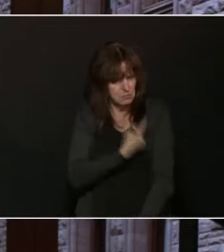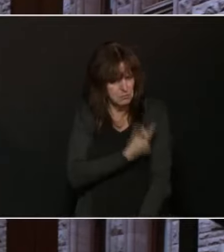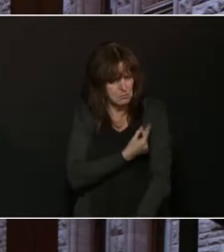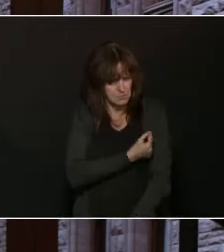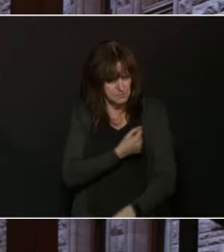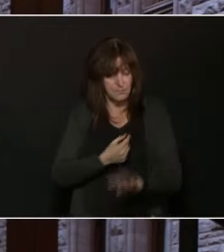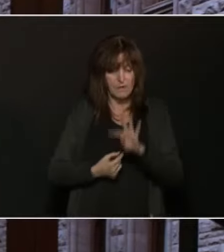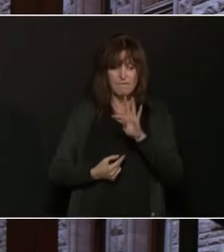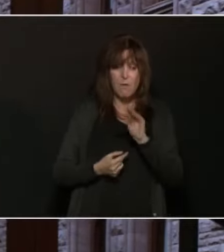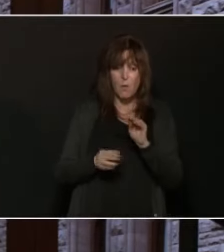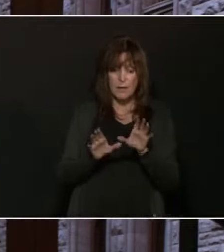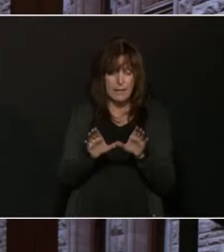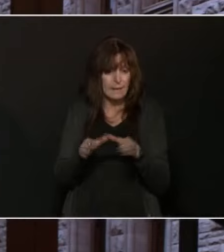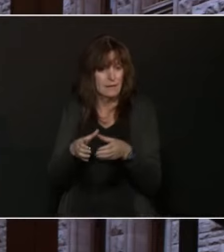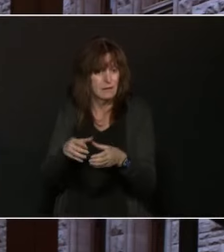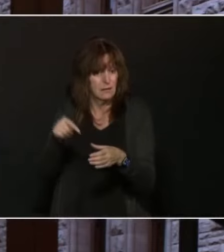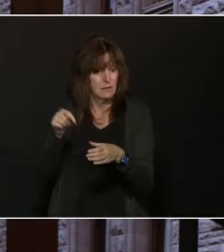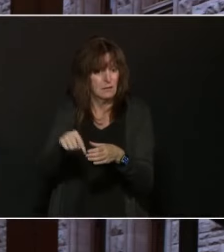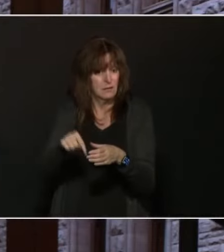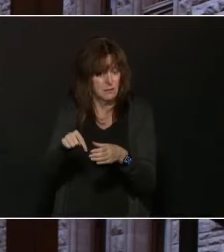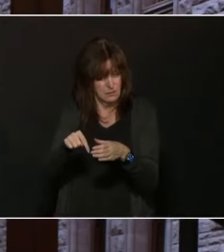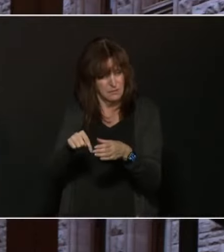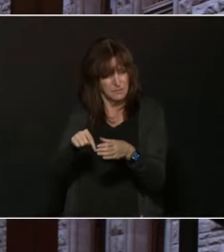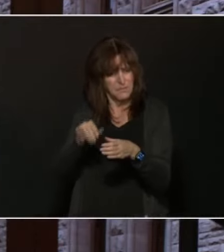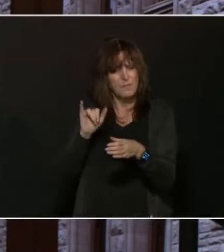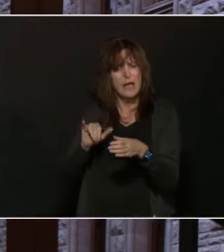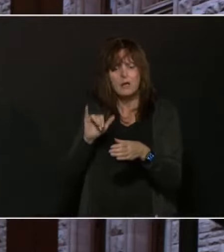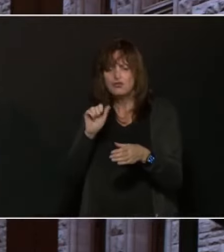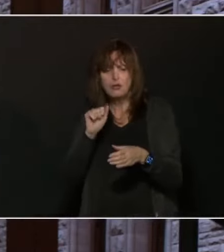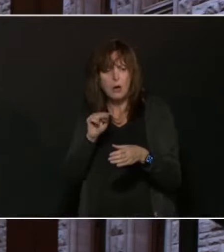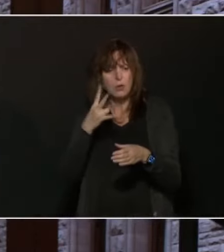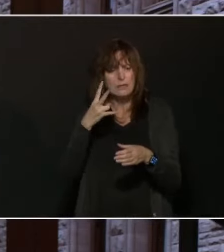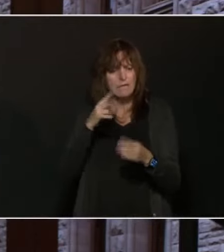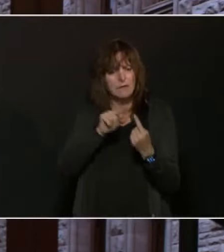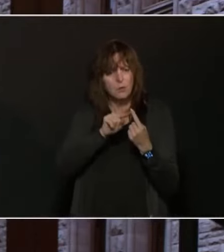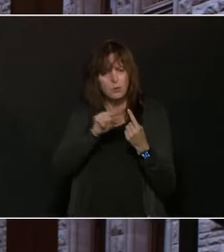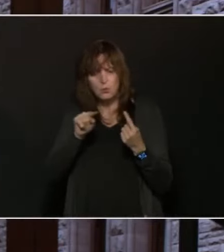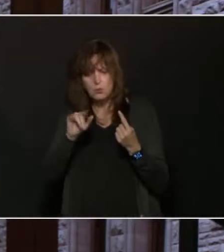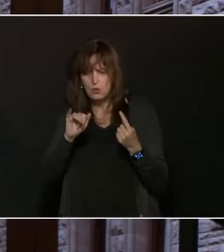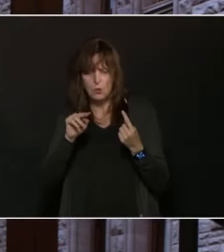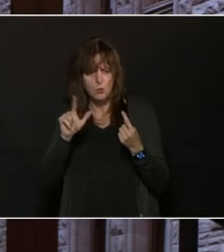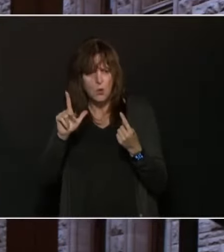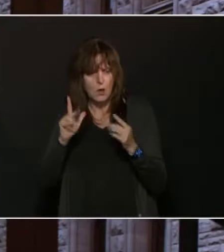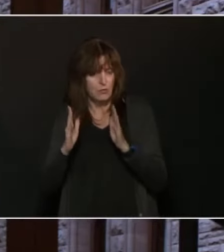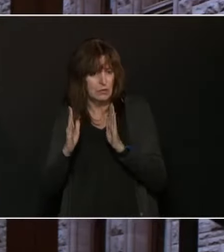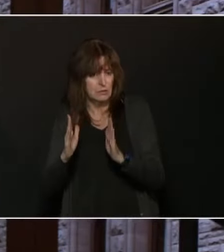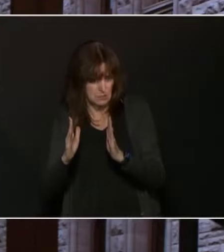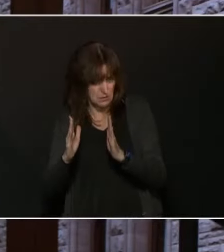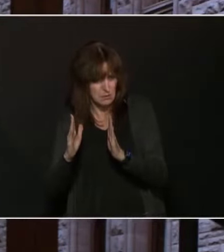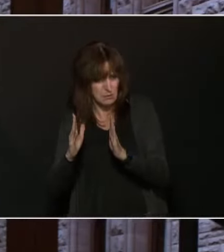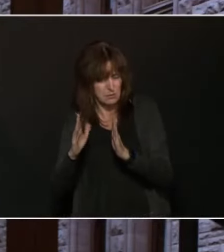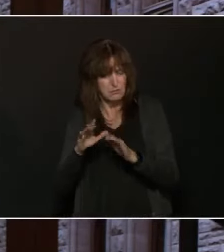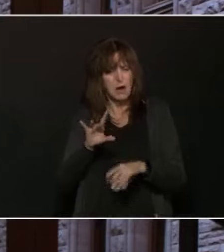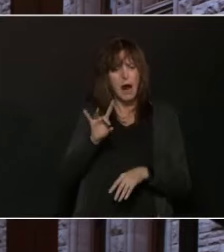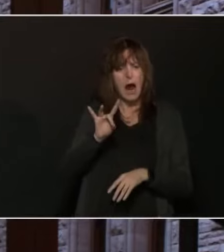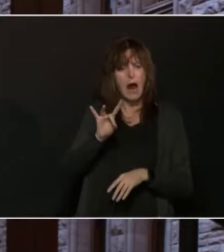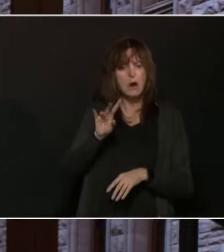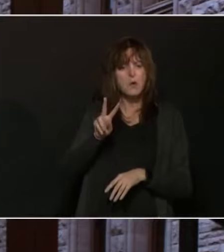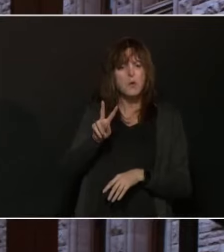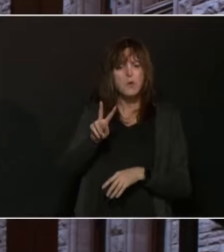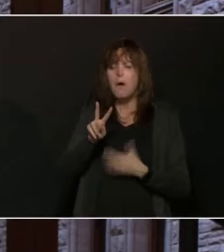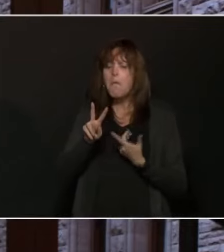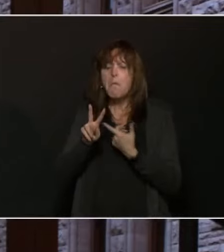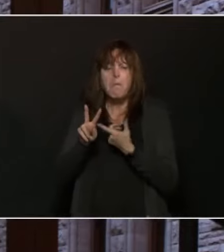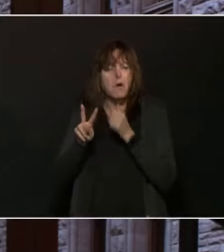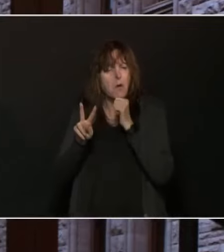were received during the week of January 17th through the 23rd. 82 of the reports were non-serious. One was, and they had to